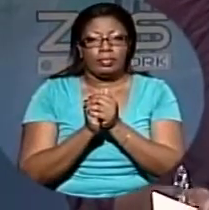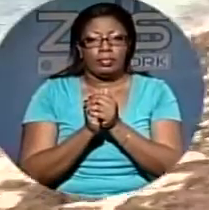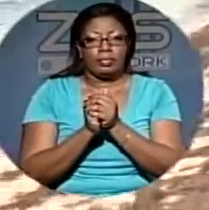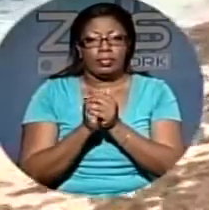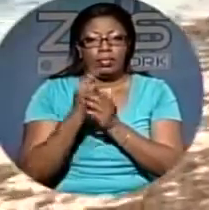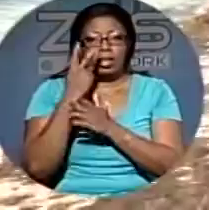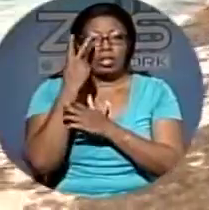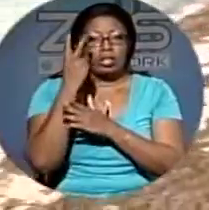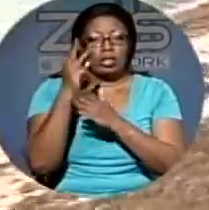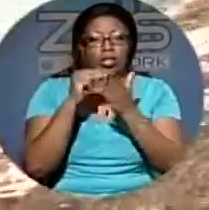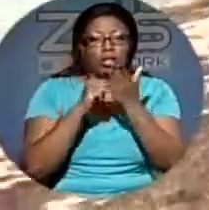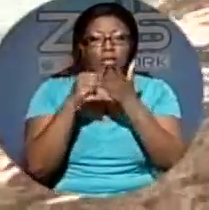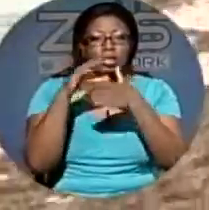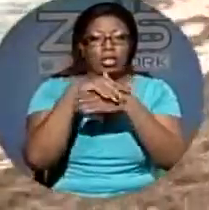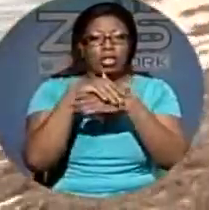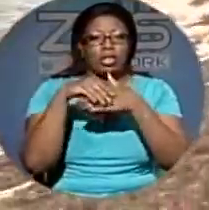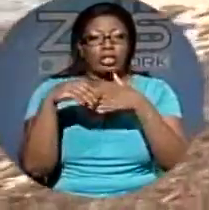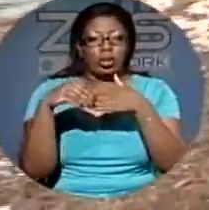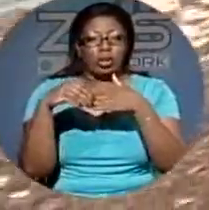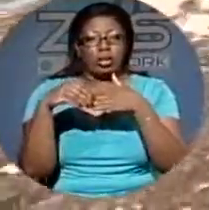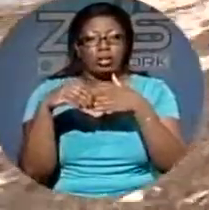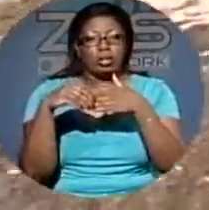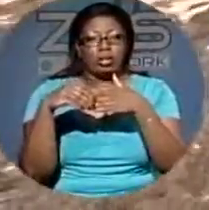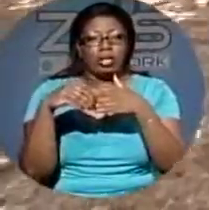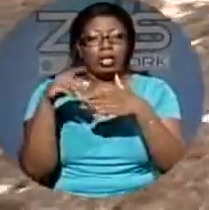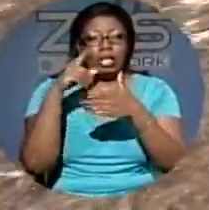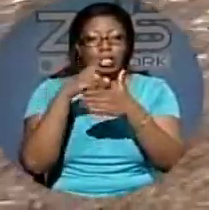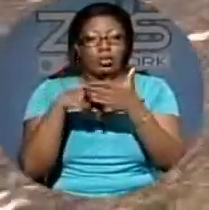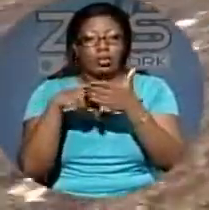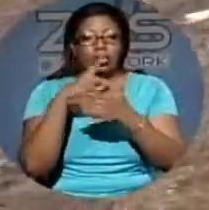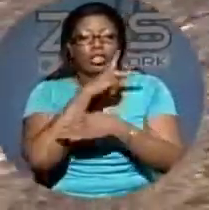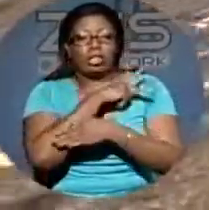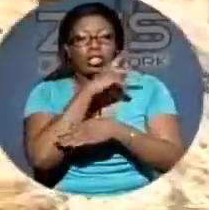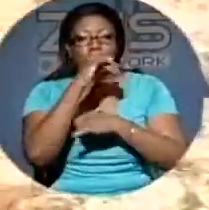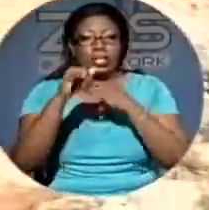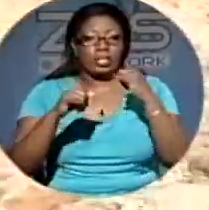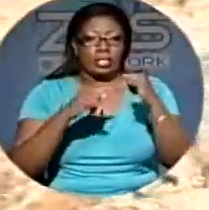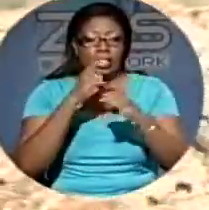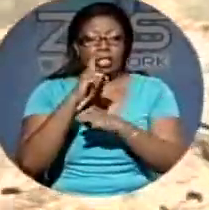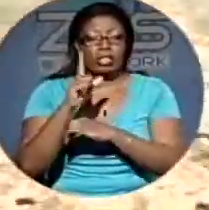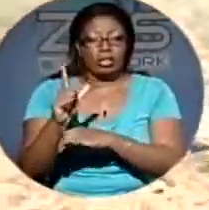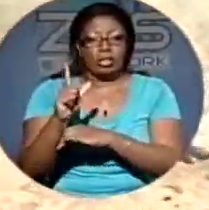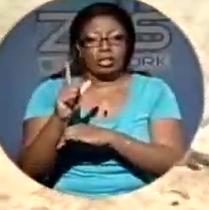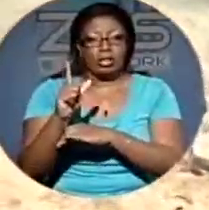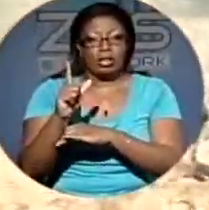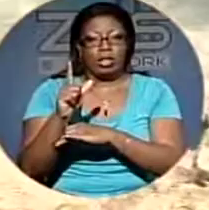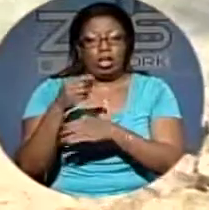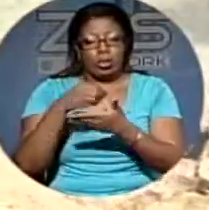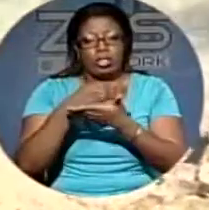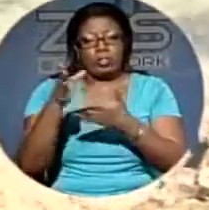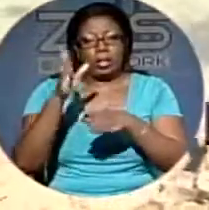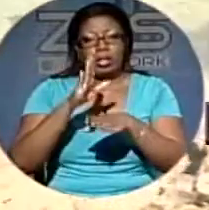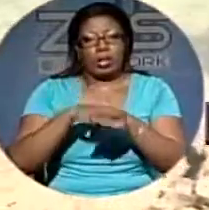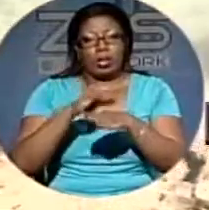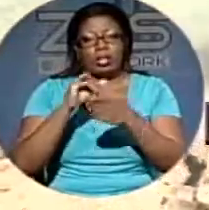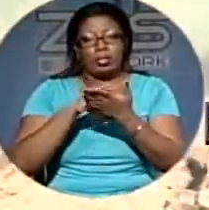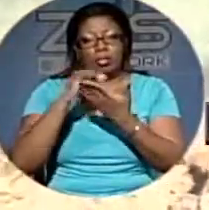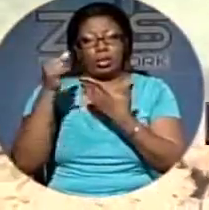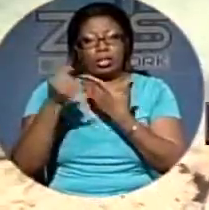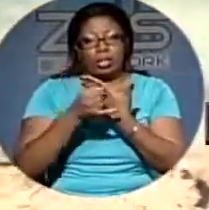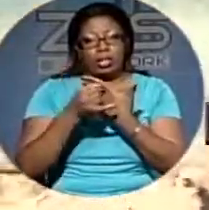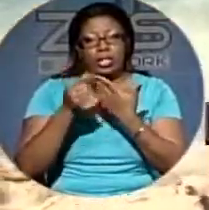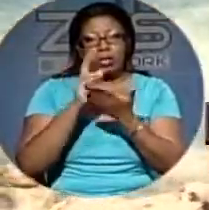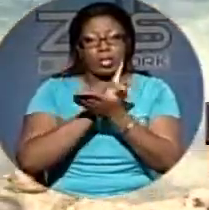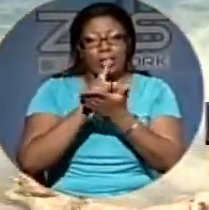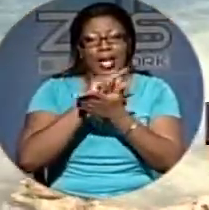$2 million is what Kerzner International will spend in the transformation plan at Montague Beach. The project began